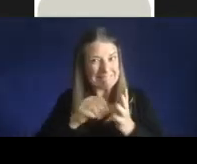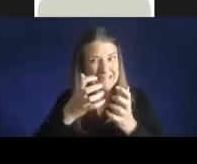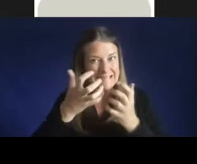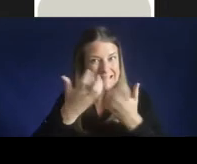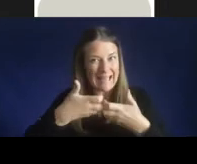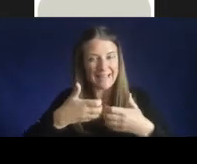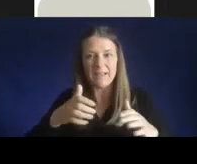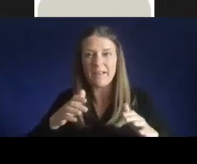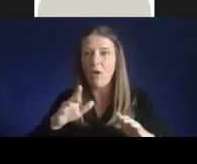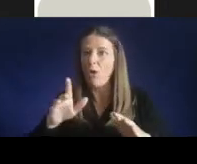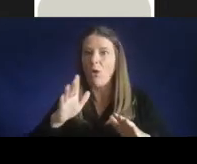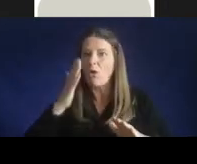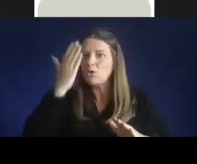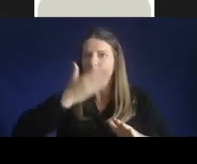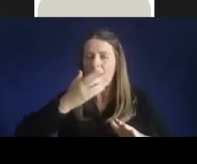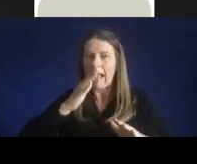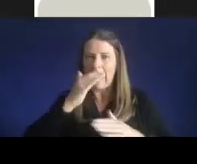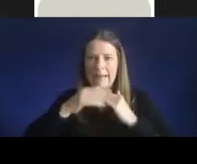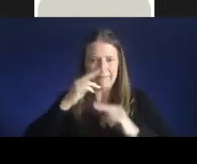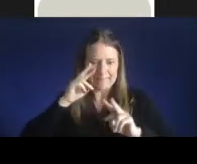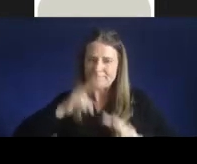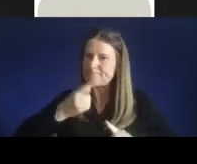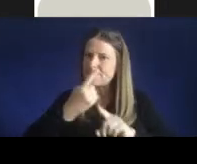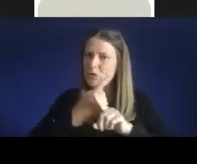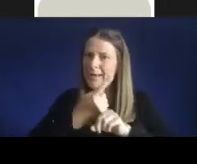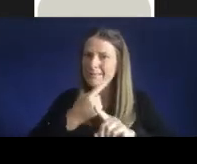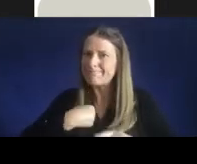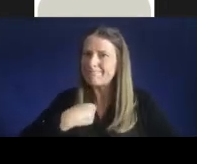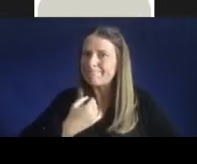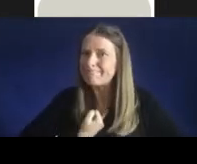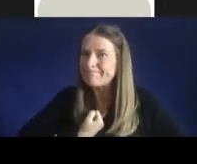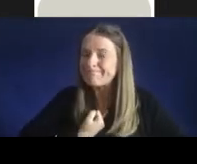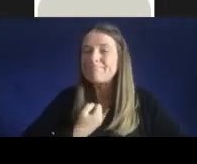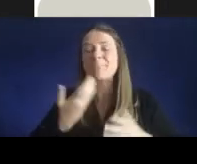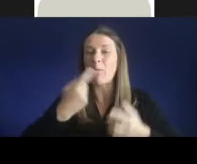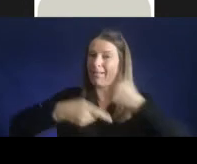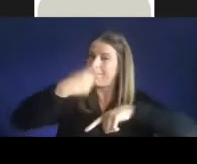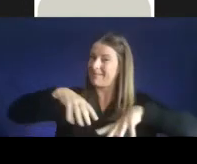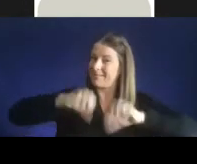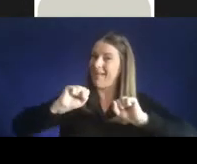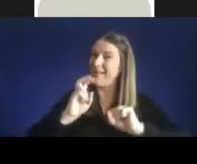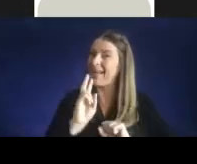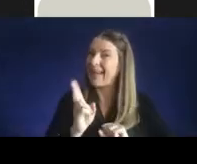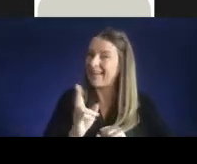my fault for also not checking the chat. I'll start from the beginning.